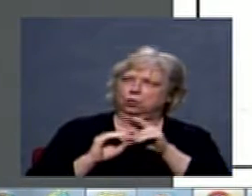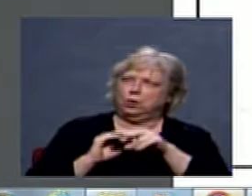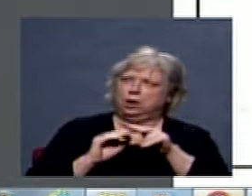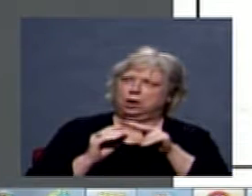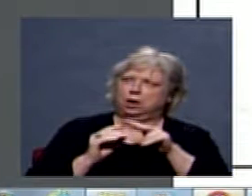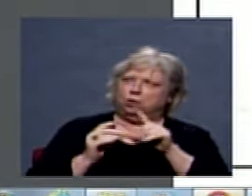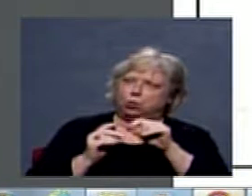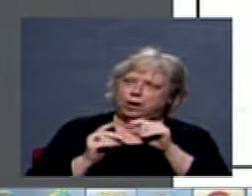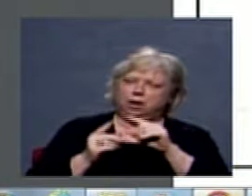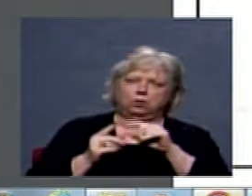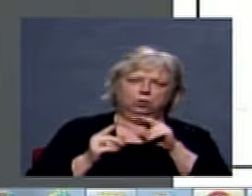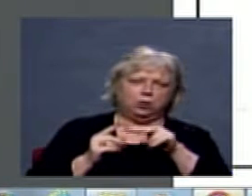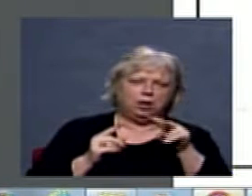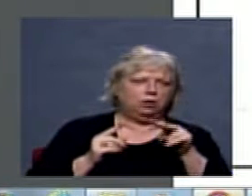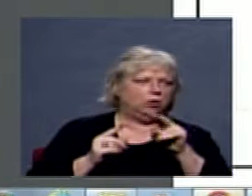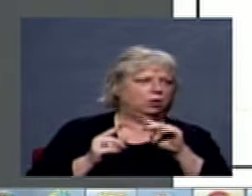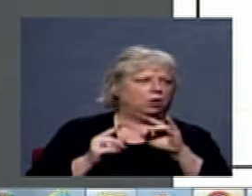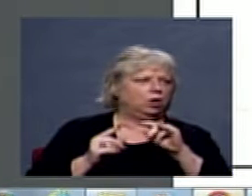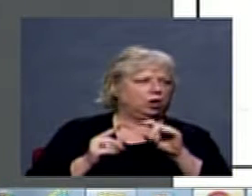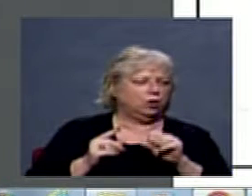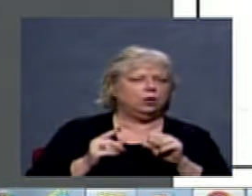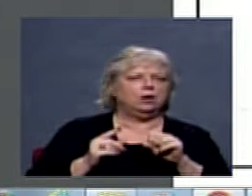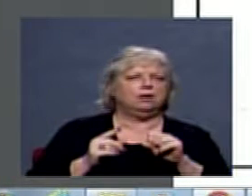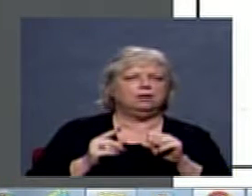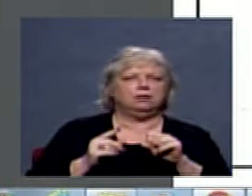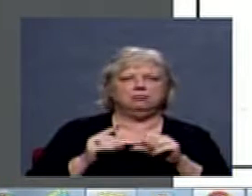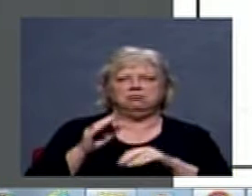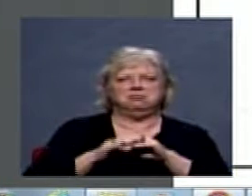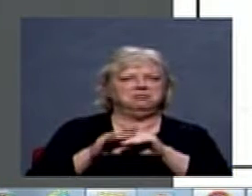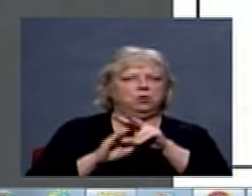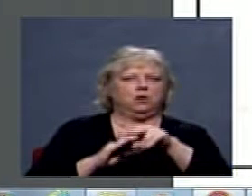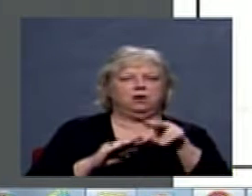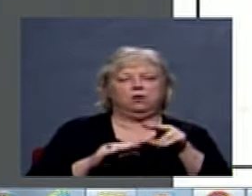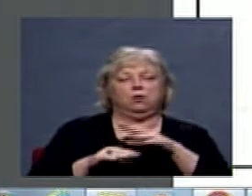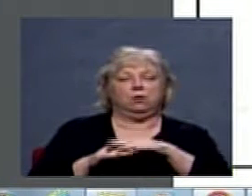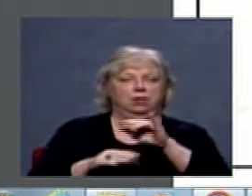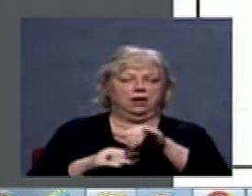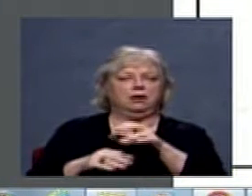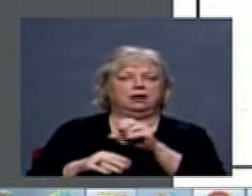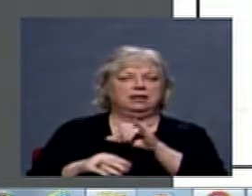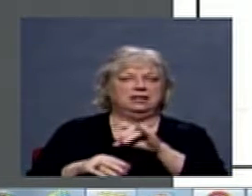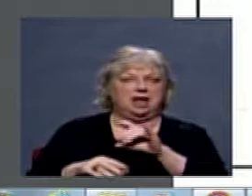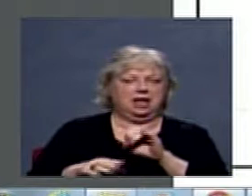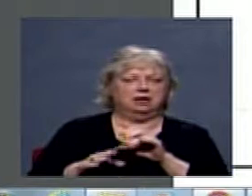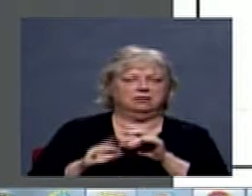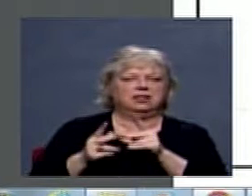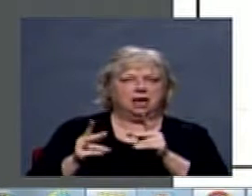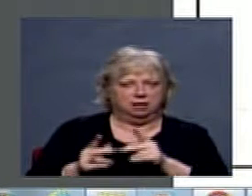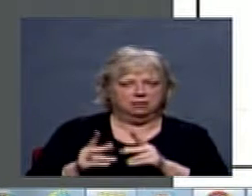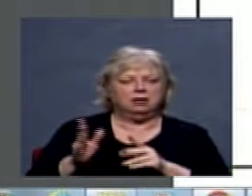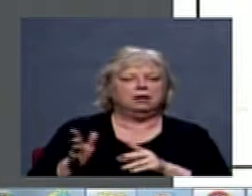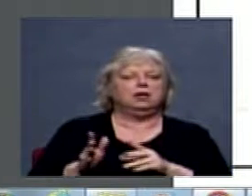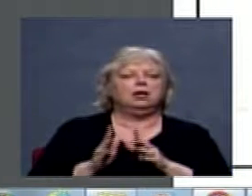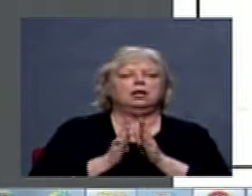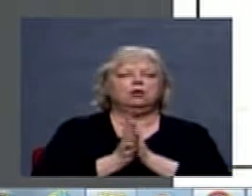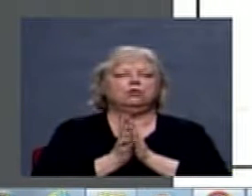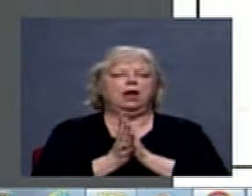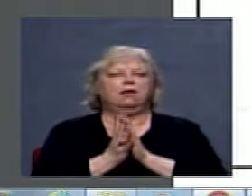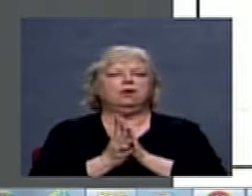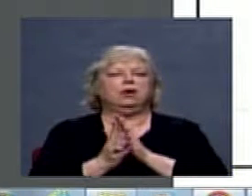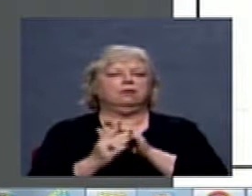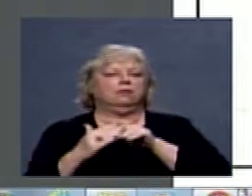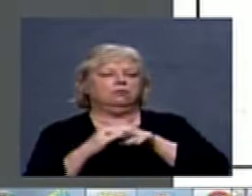22 units, absolutely tops on that side. Traffic coming in